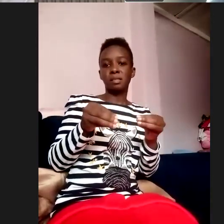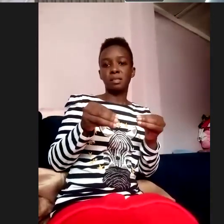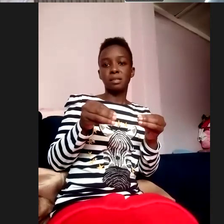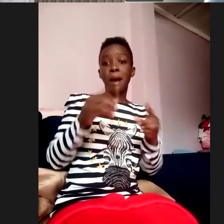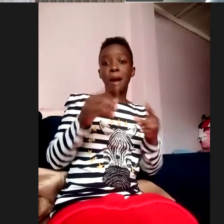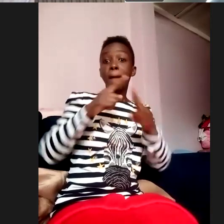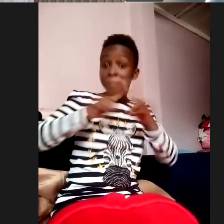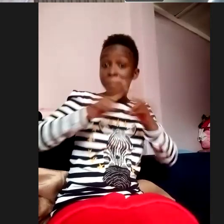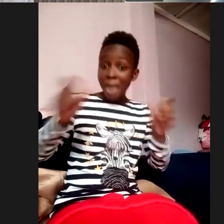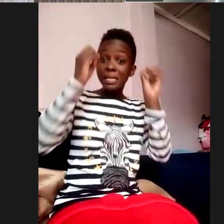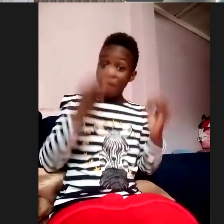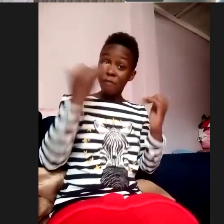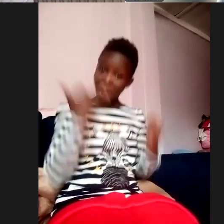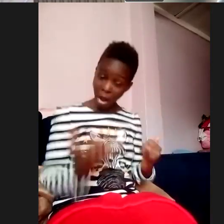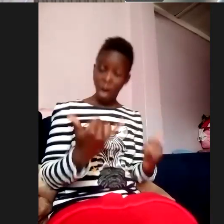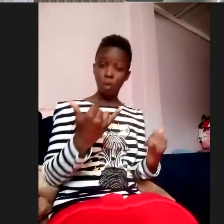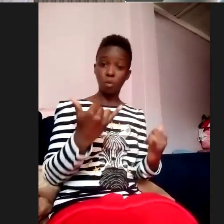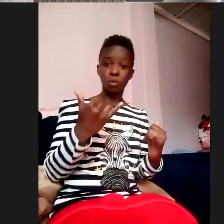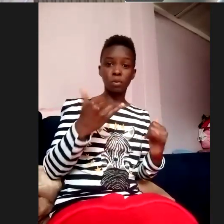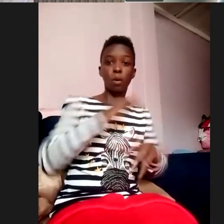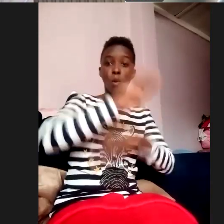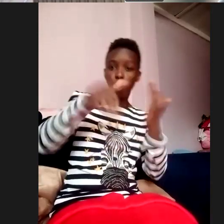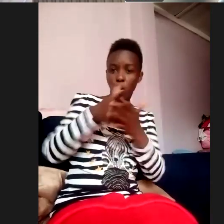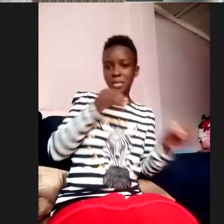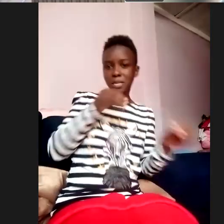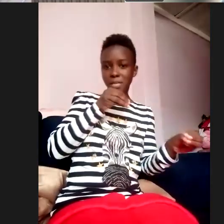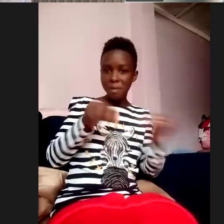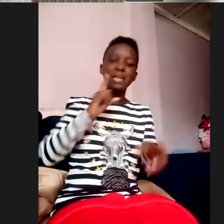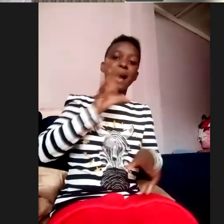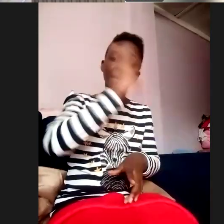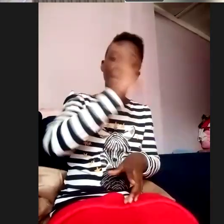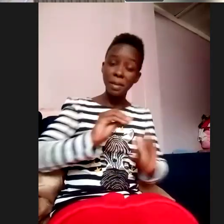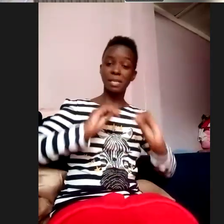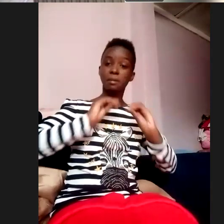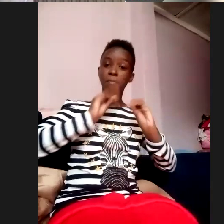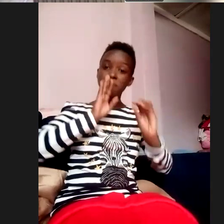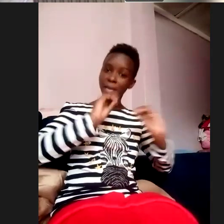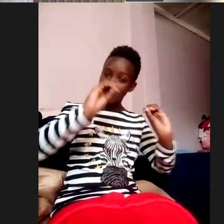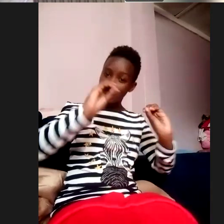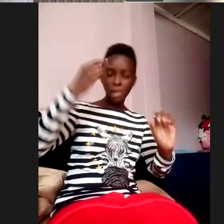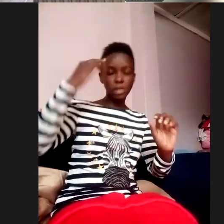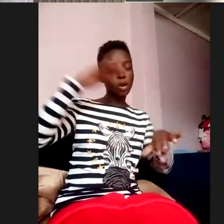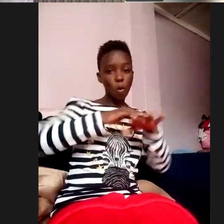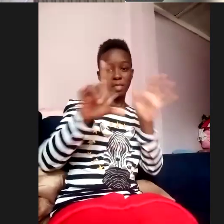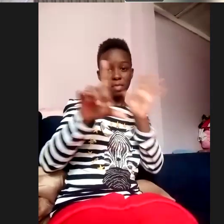some organizations who don't even help them in advocating for themselves. But for now, I think